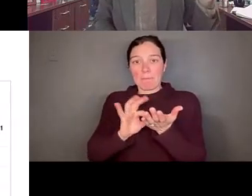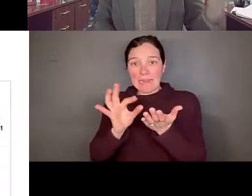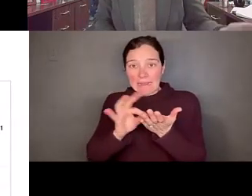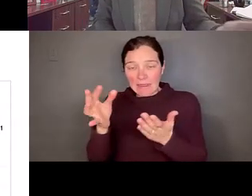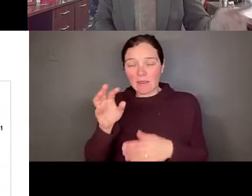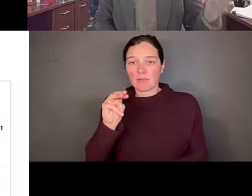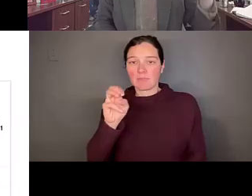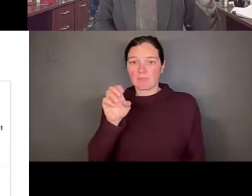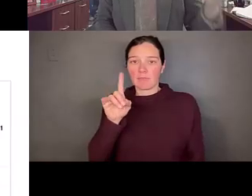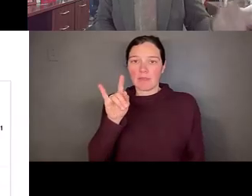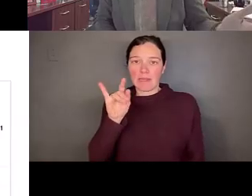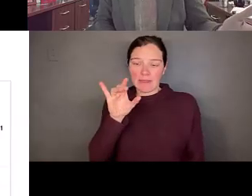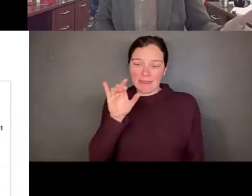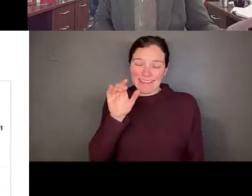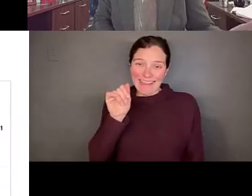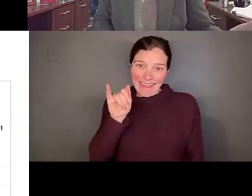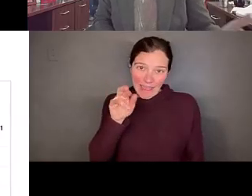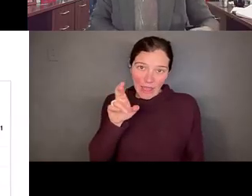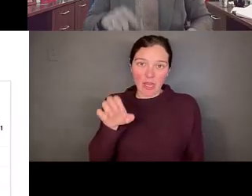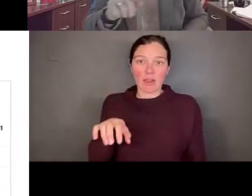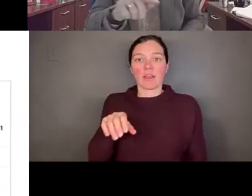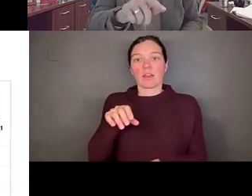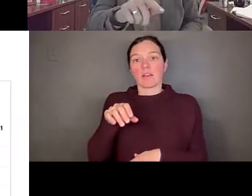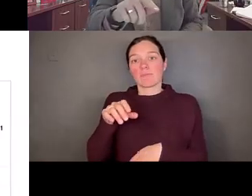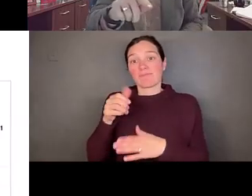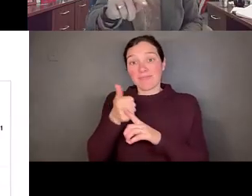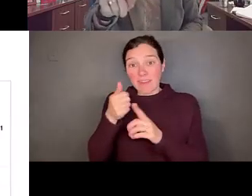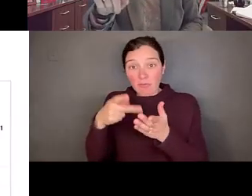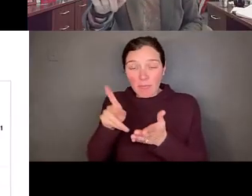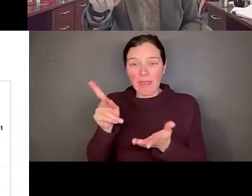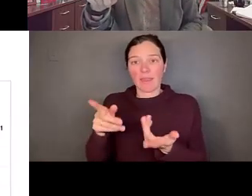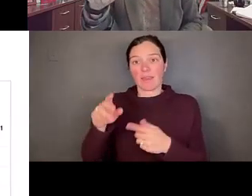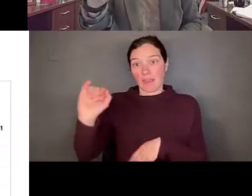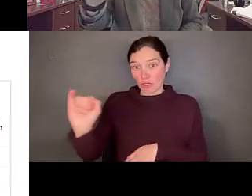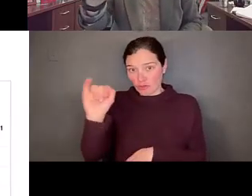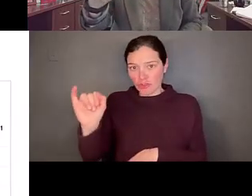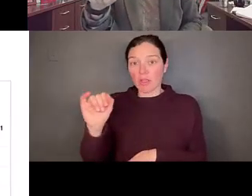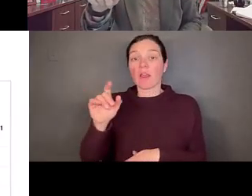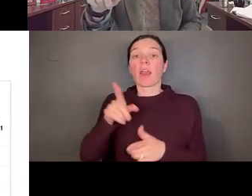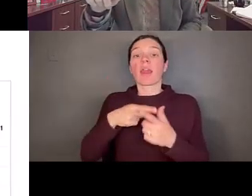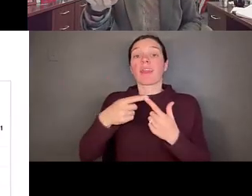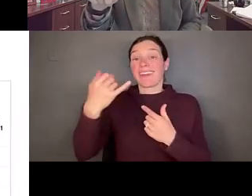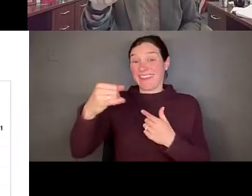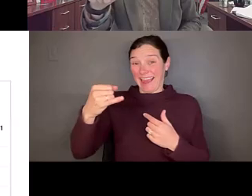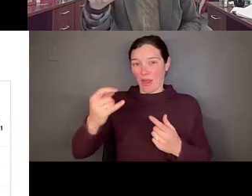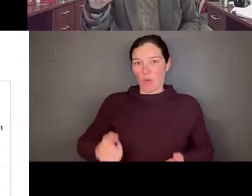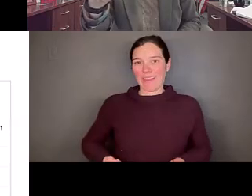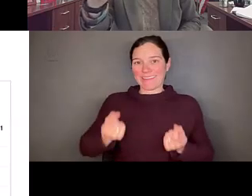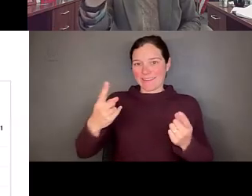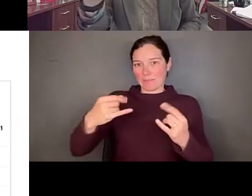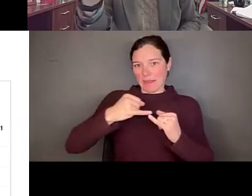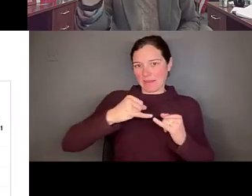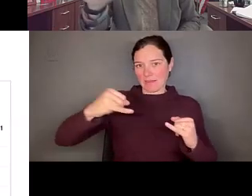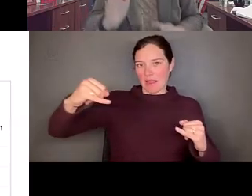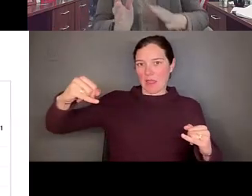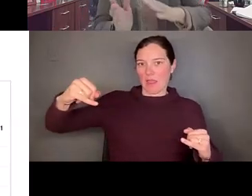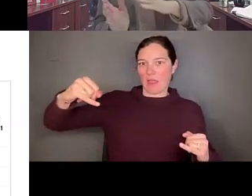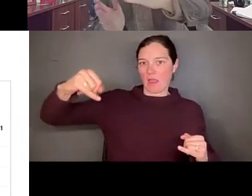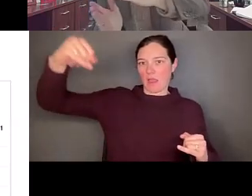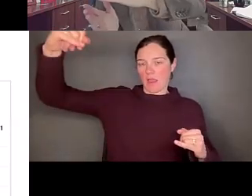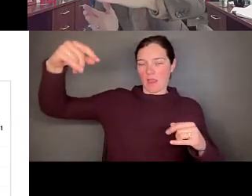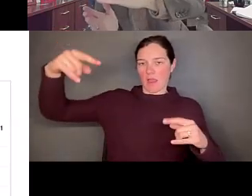Medicaid, commercial, self-pay. And then the yellow is the expense line. And you'll see the expense line starts to